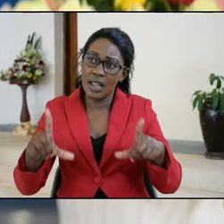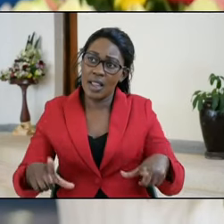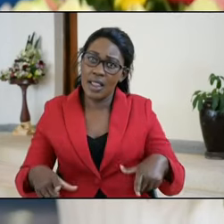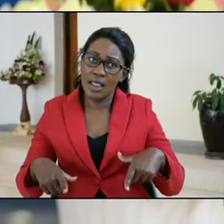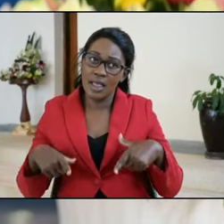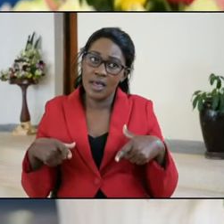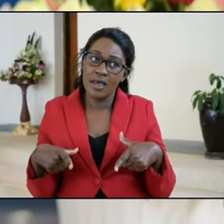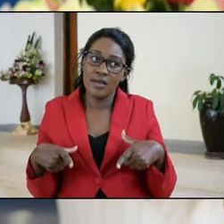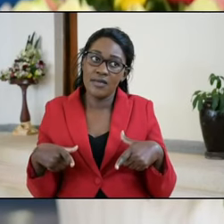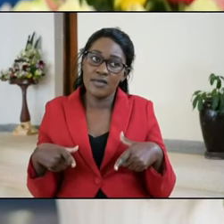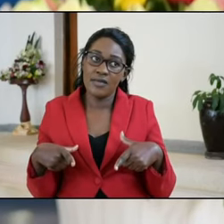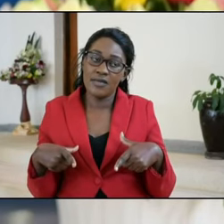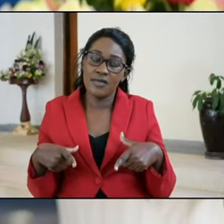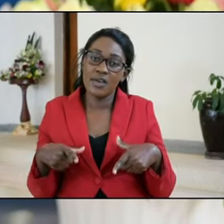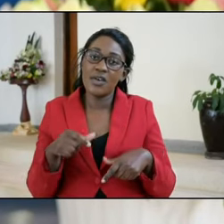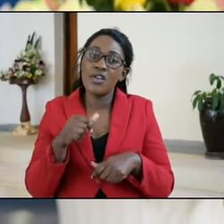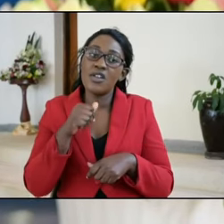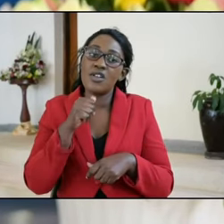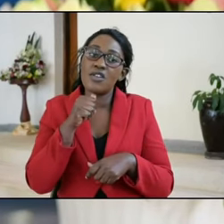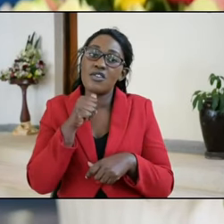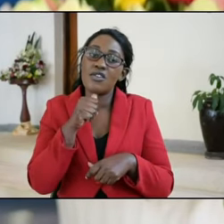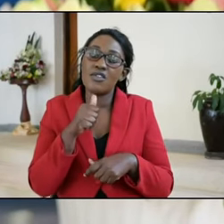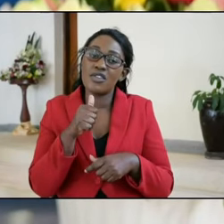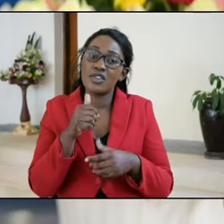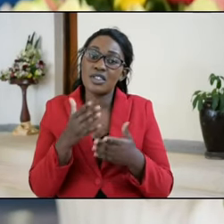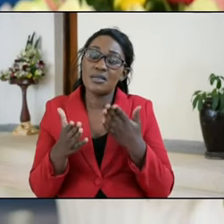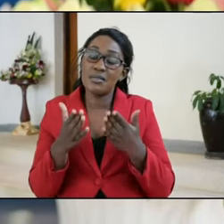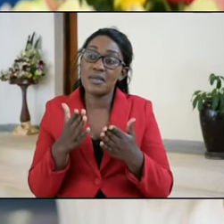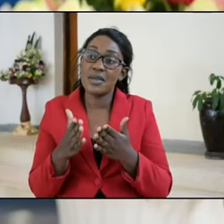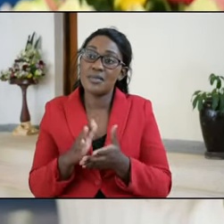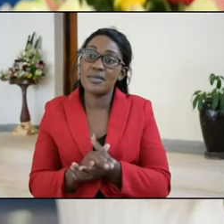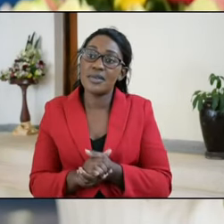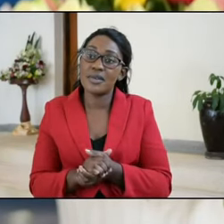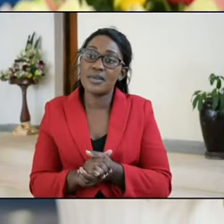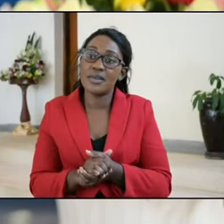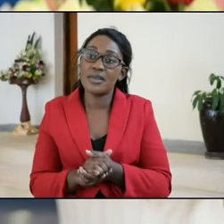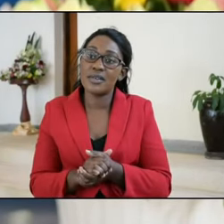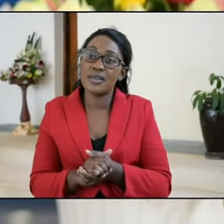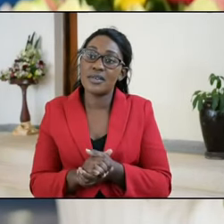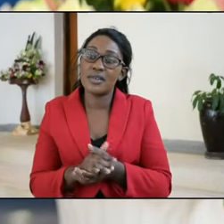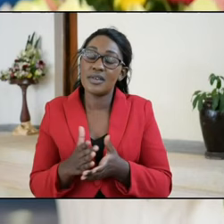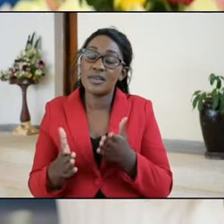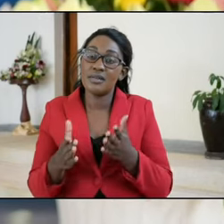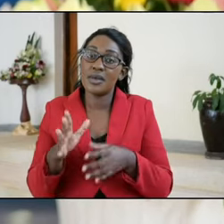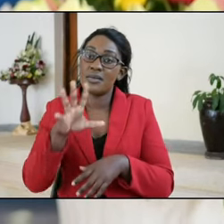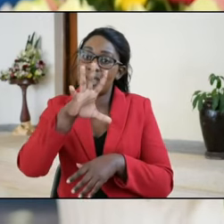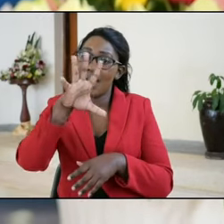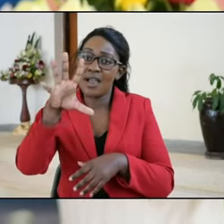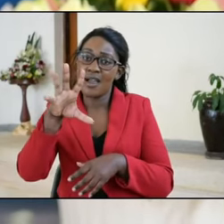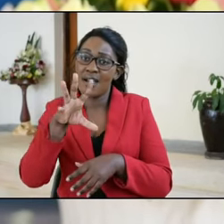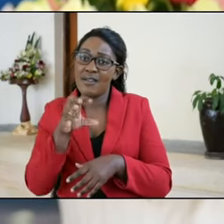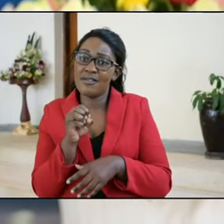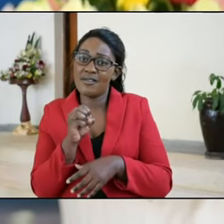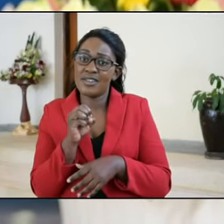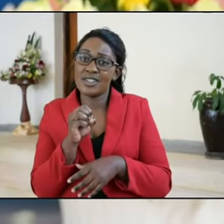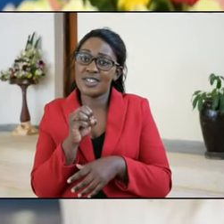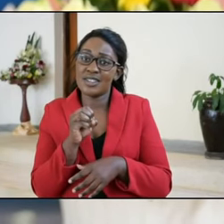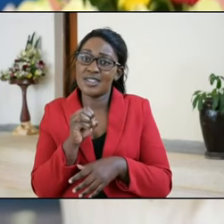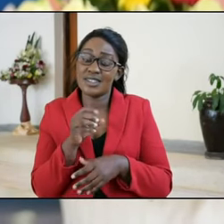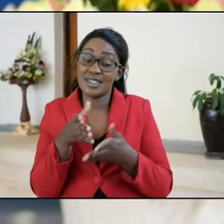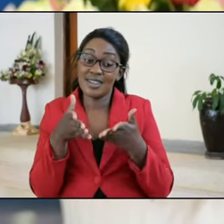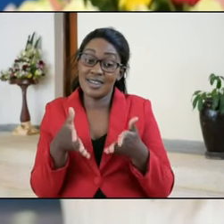are Caucasian, whether you are an African in the African